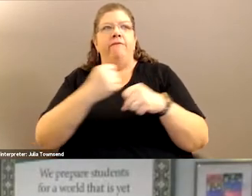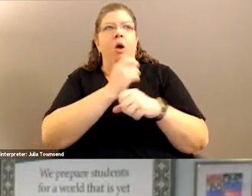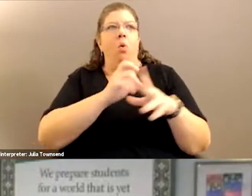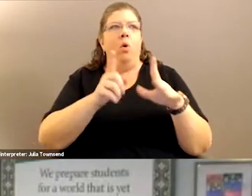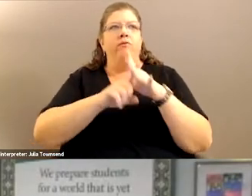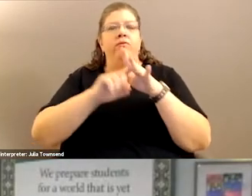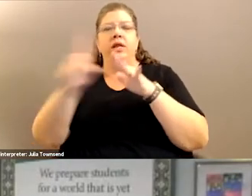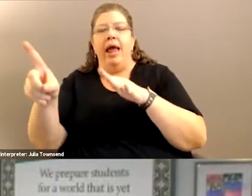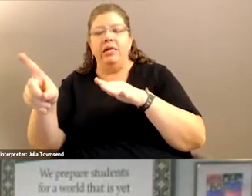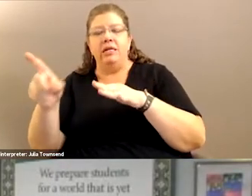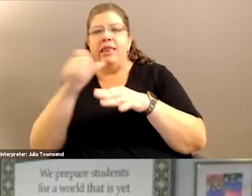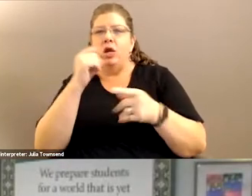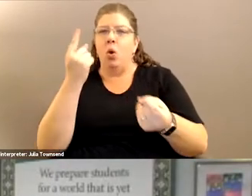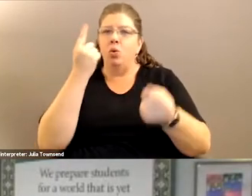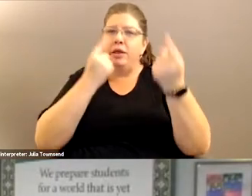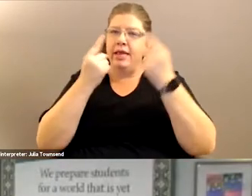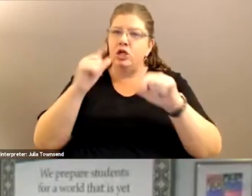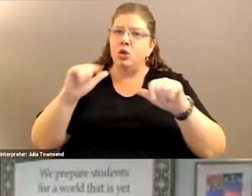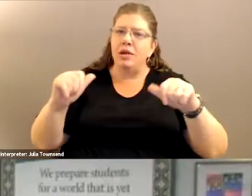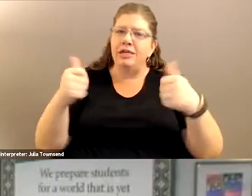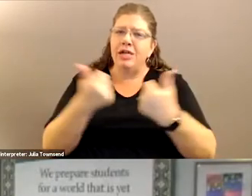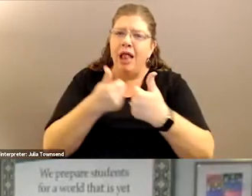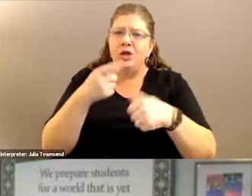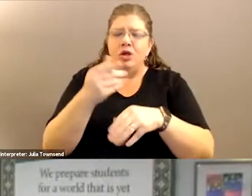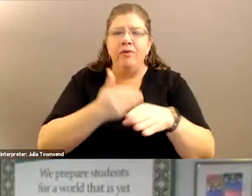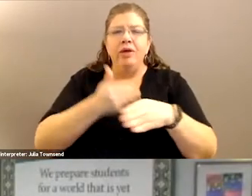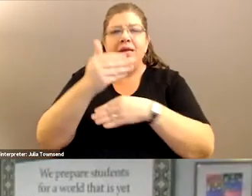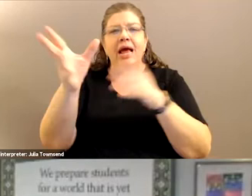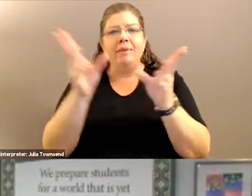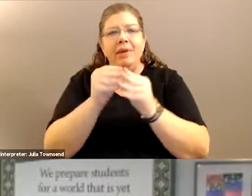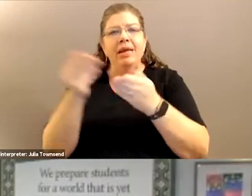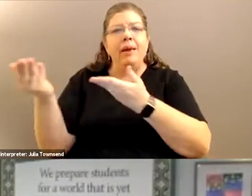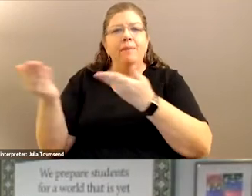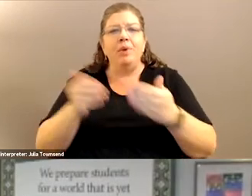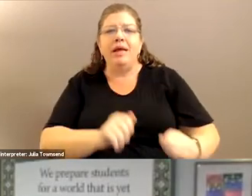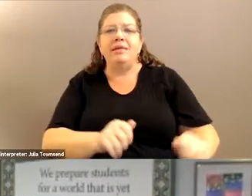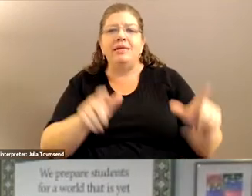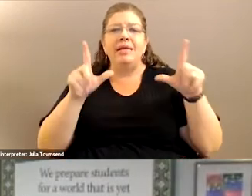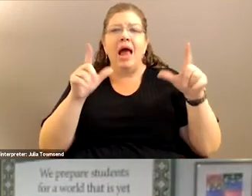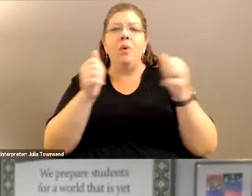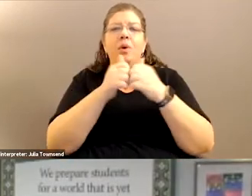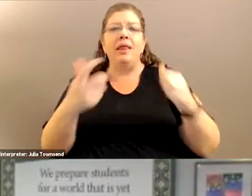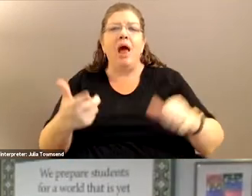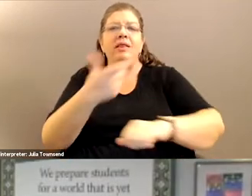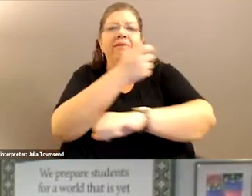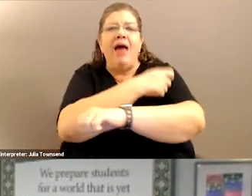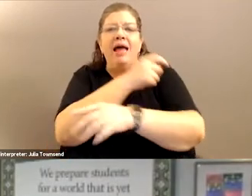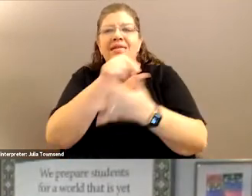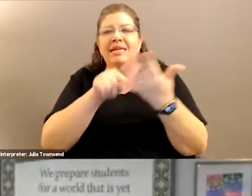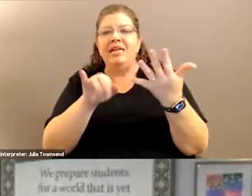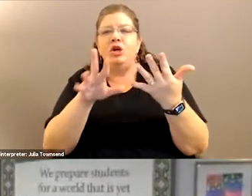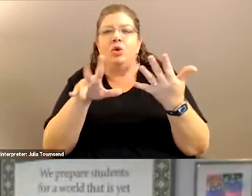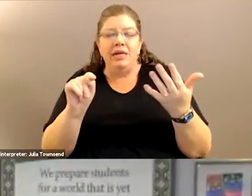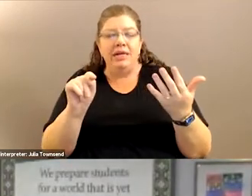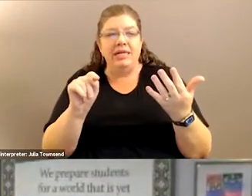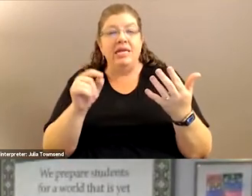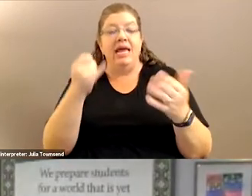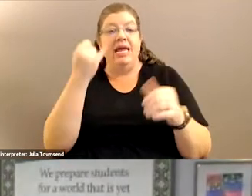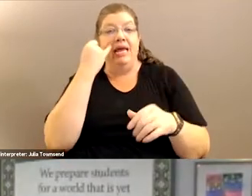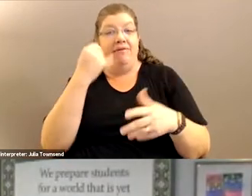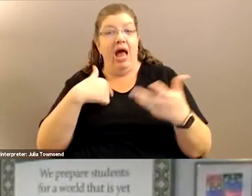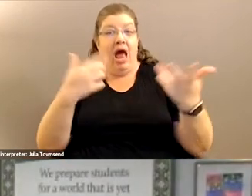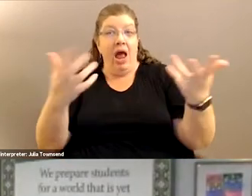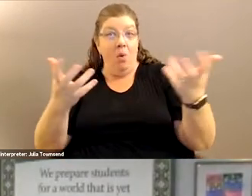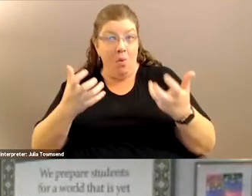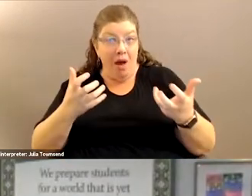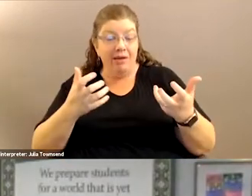i really challenge you for the next meeting bring a slide without the vaccine ingredients that even if i want